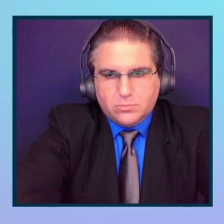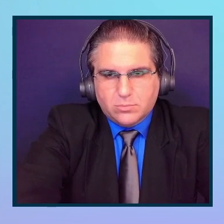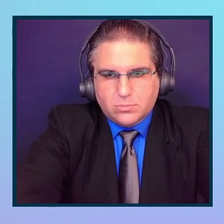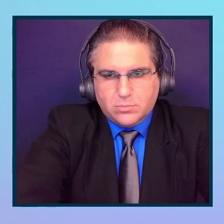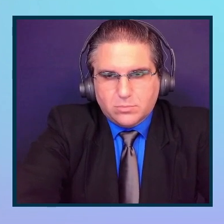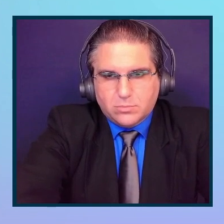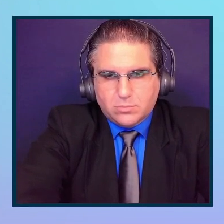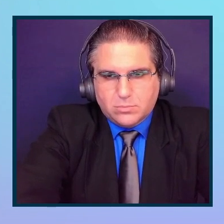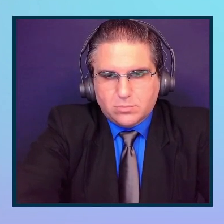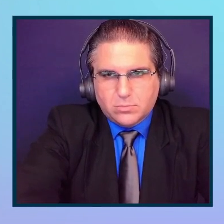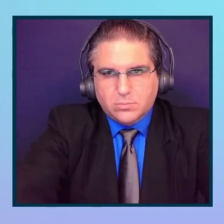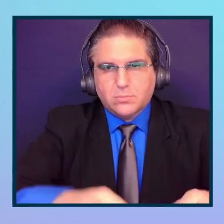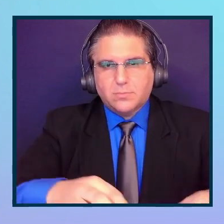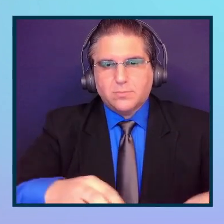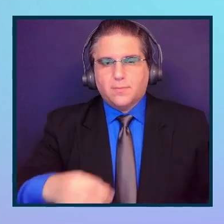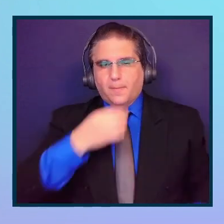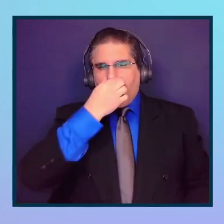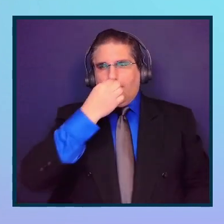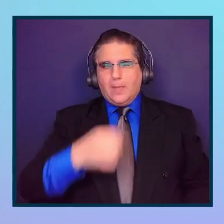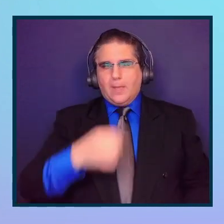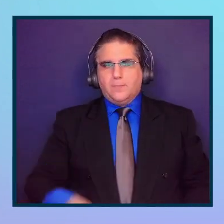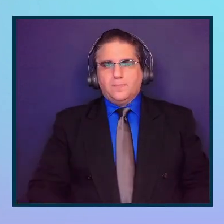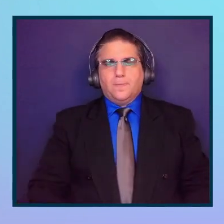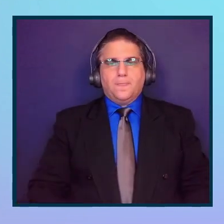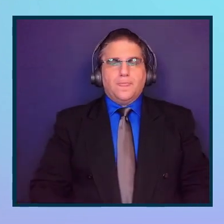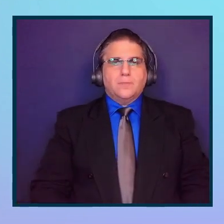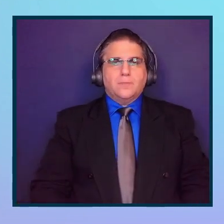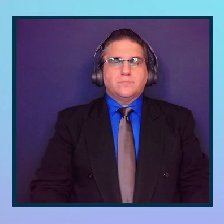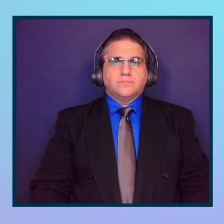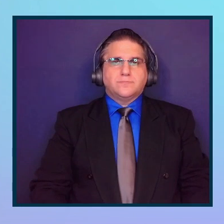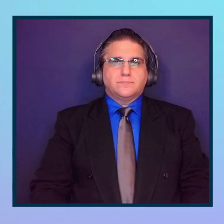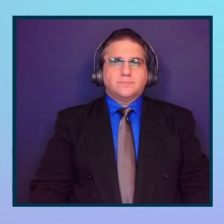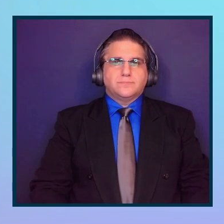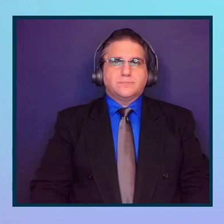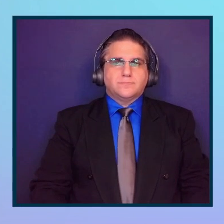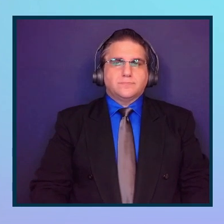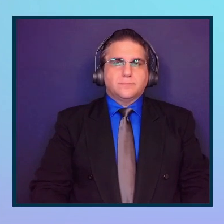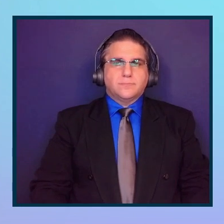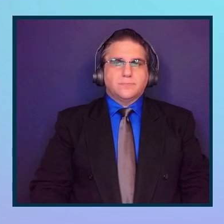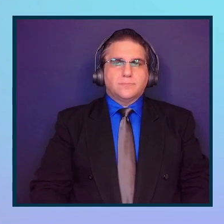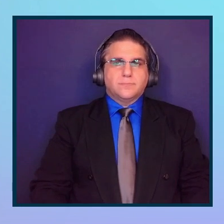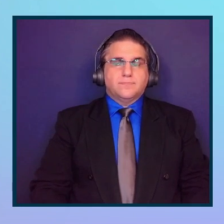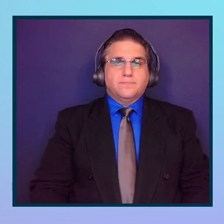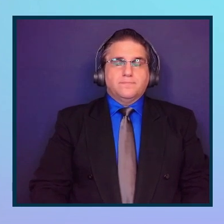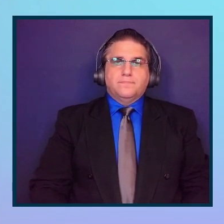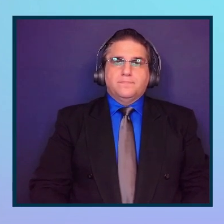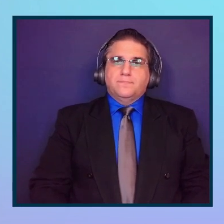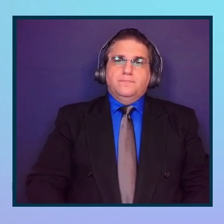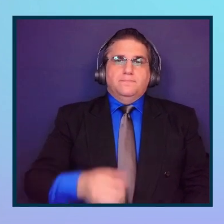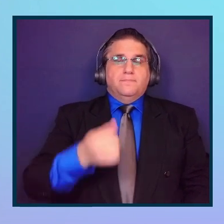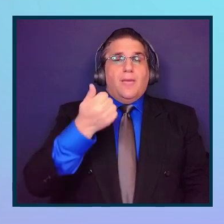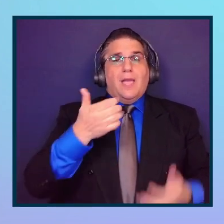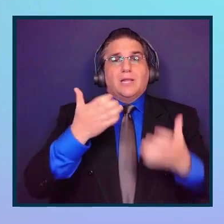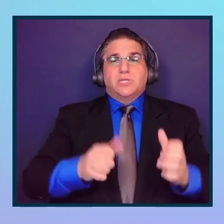contrast. Okay. By any chance, was one of the color contrast issues that was fixed to do with pseudo